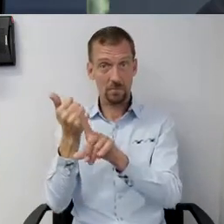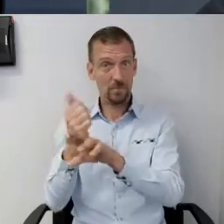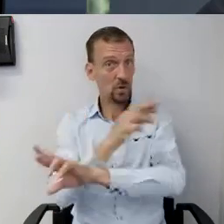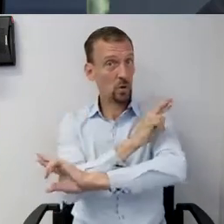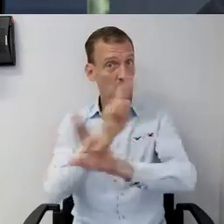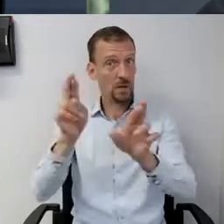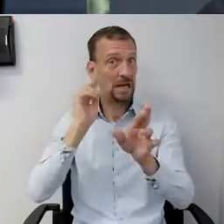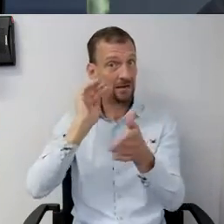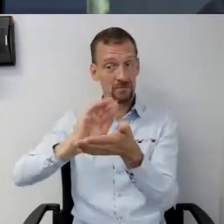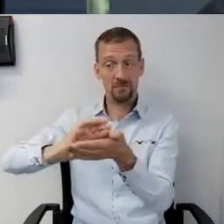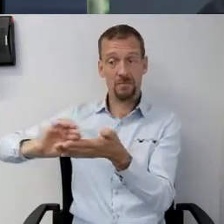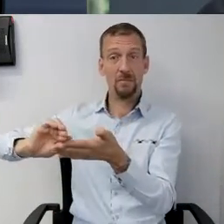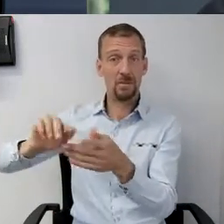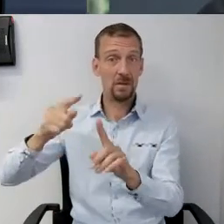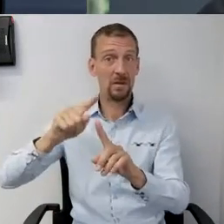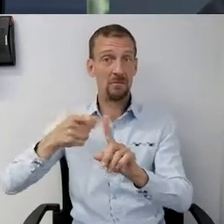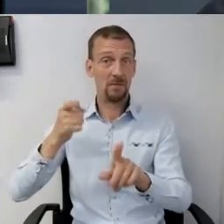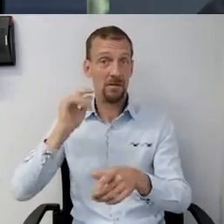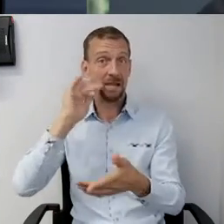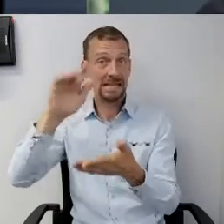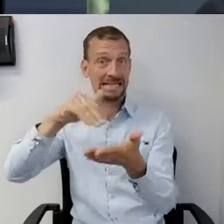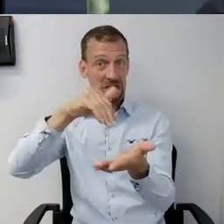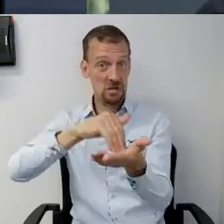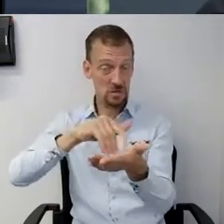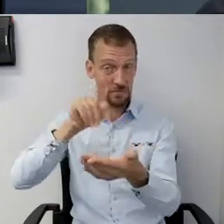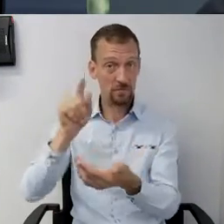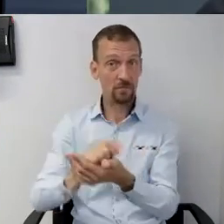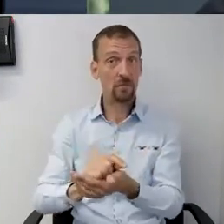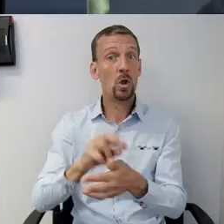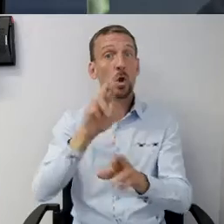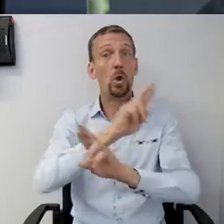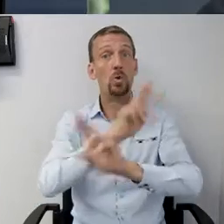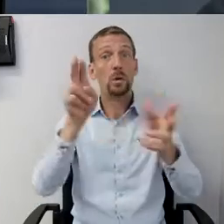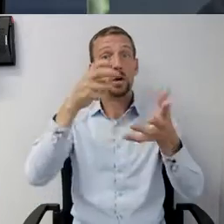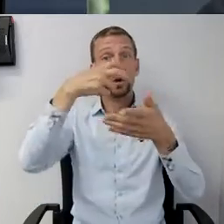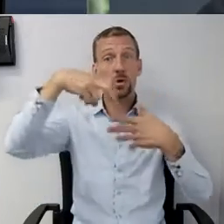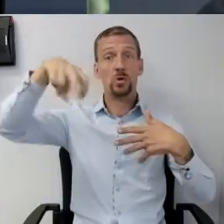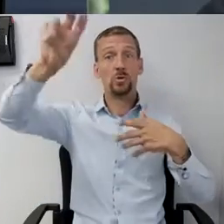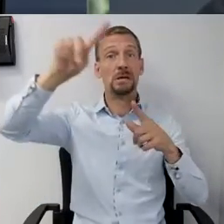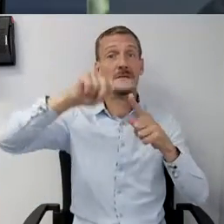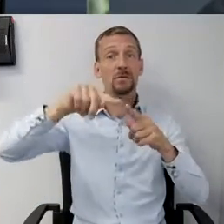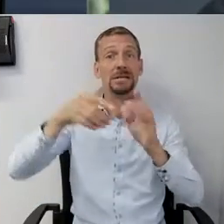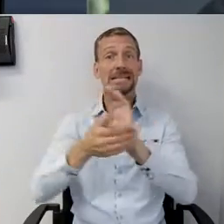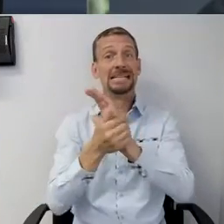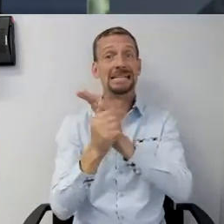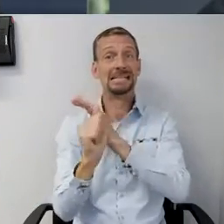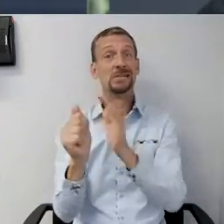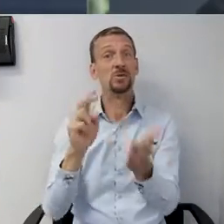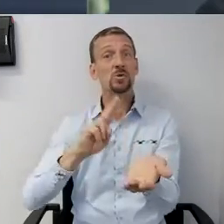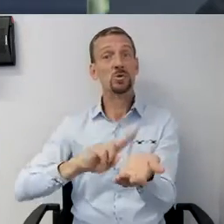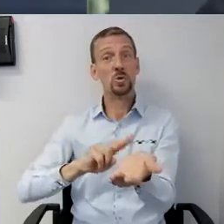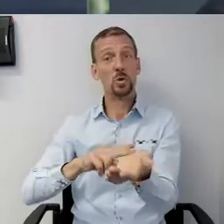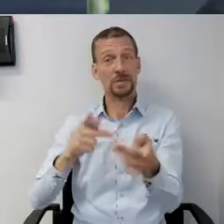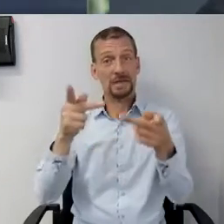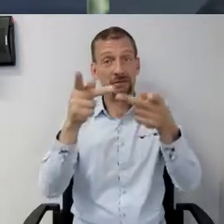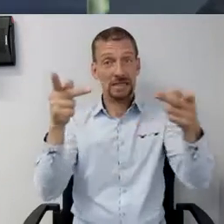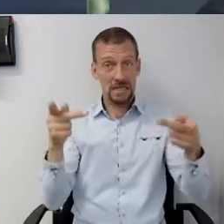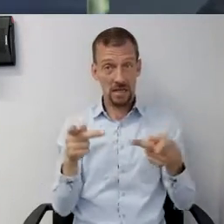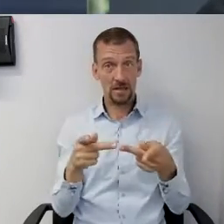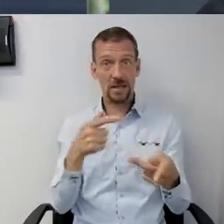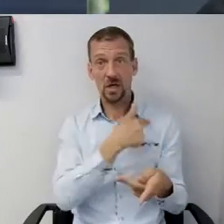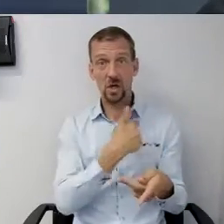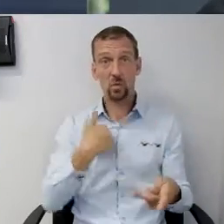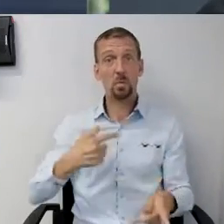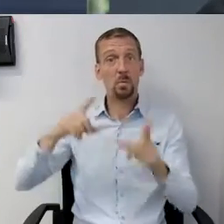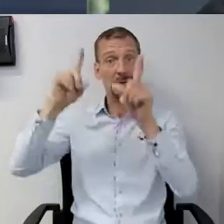ready for discharge from the acute care medical center, and we were going to transfer out to that skilled nursing facility. We tested